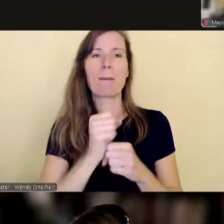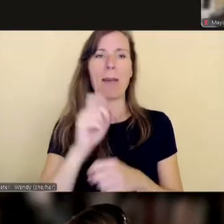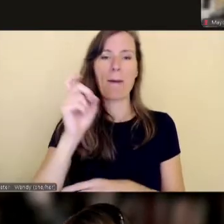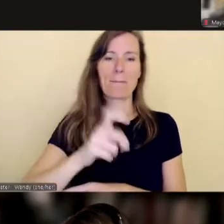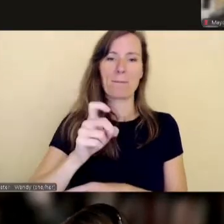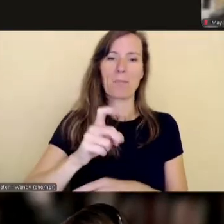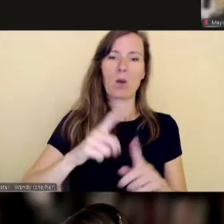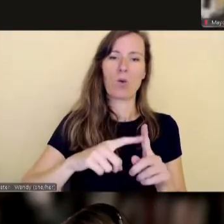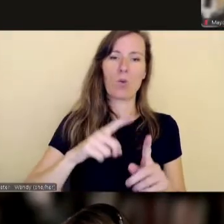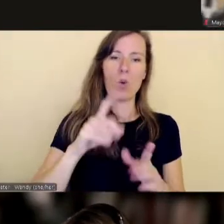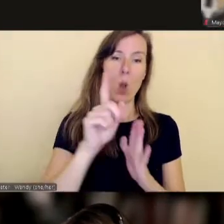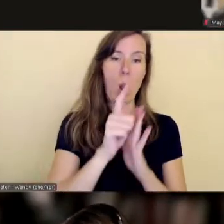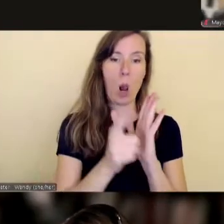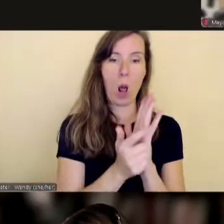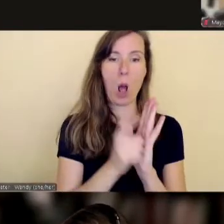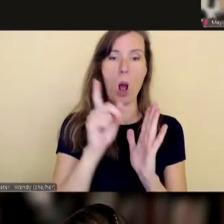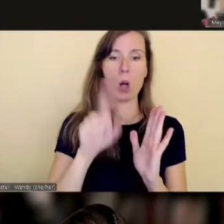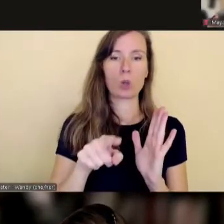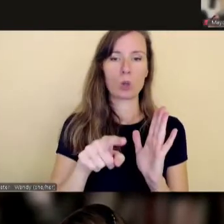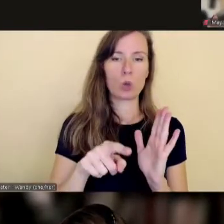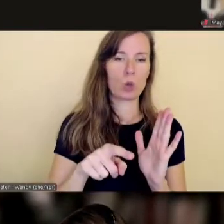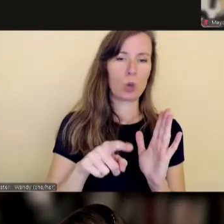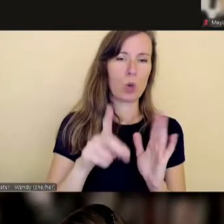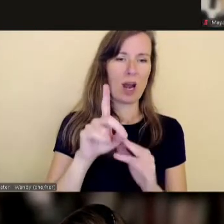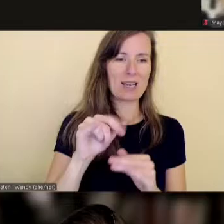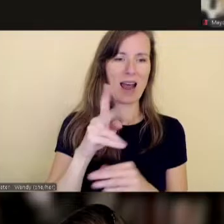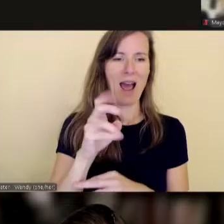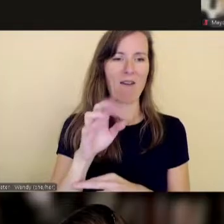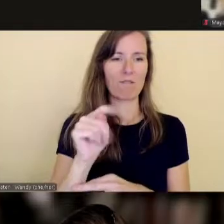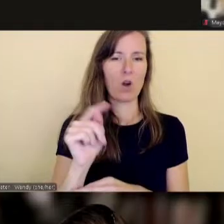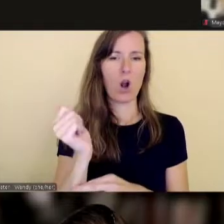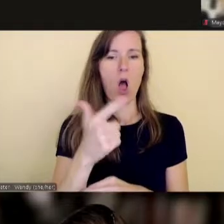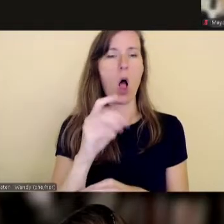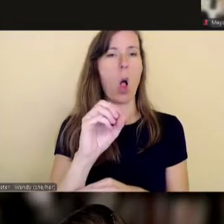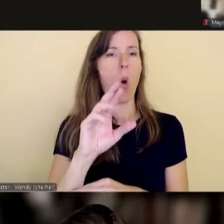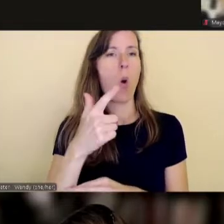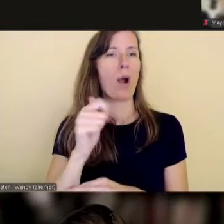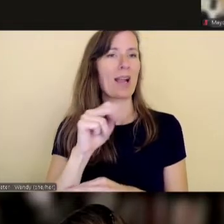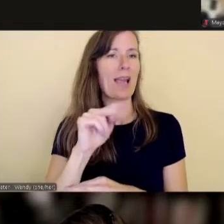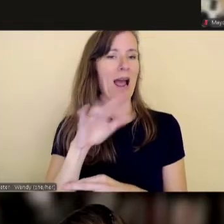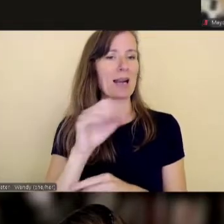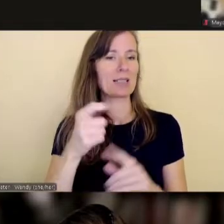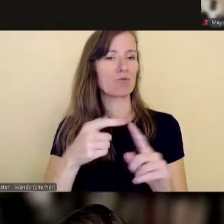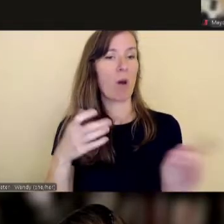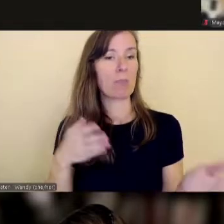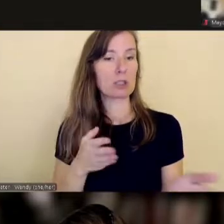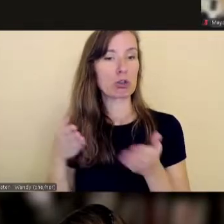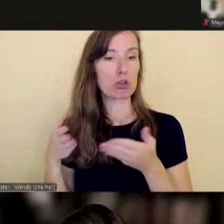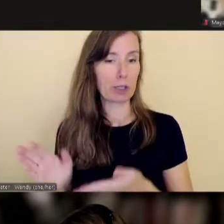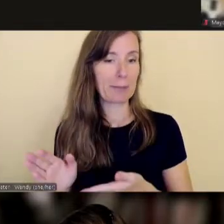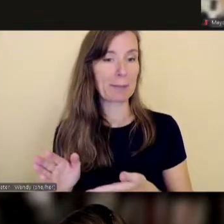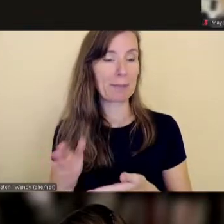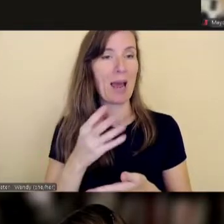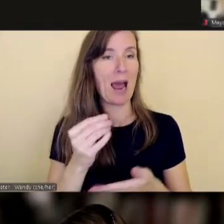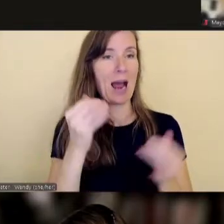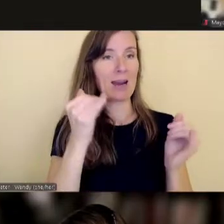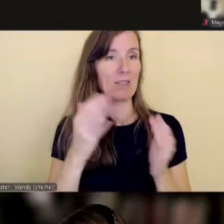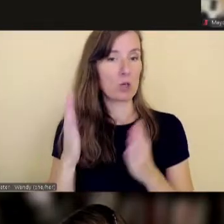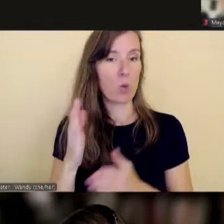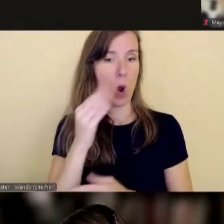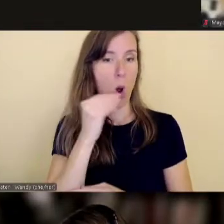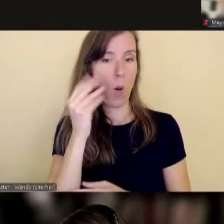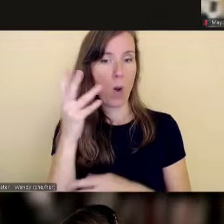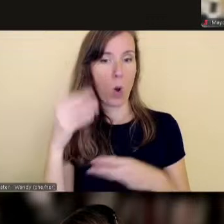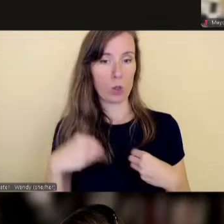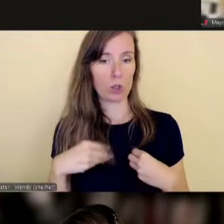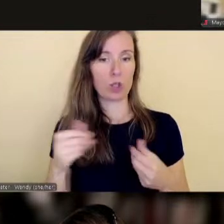of an outdoor cart with locking lid, countertop compost unit, and educational material. For those residents in apartments and